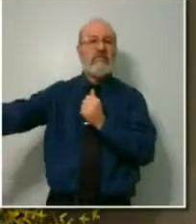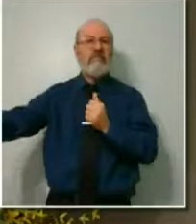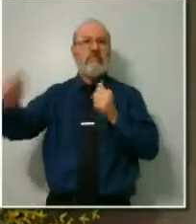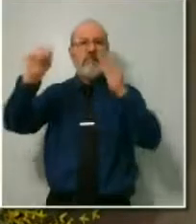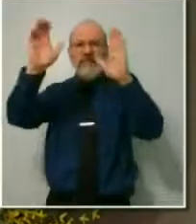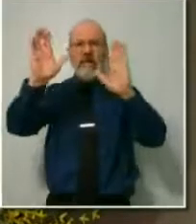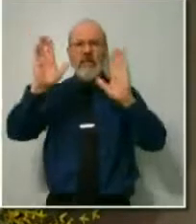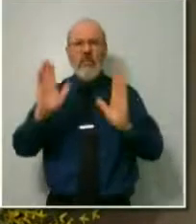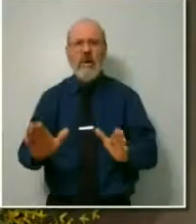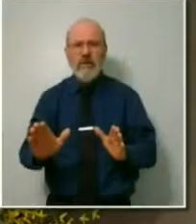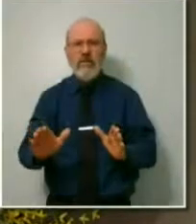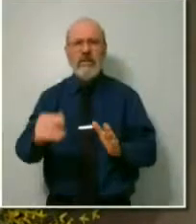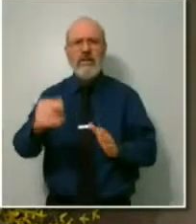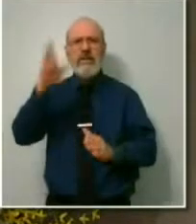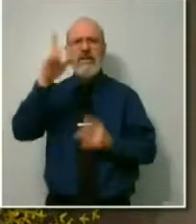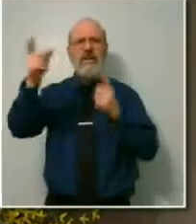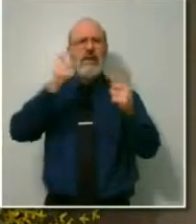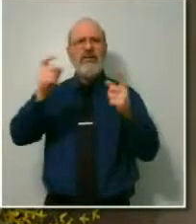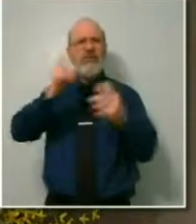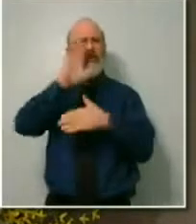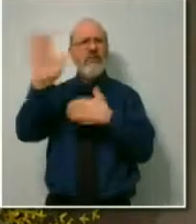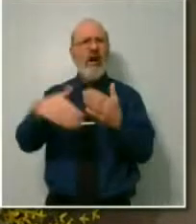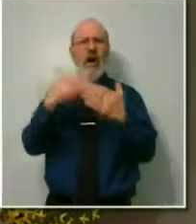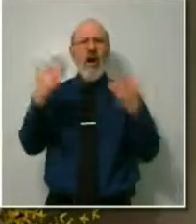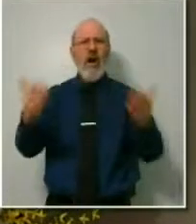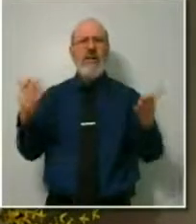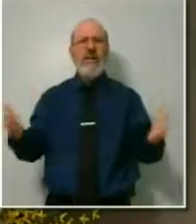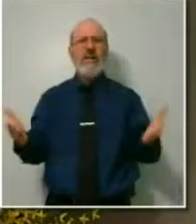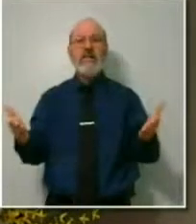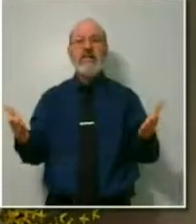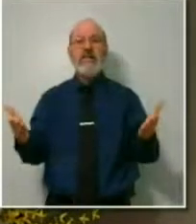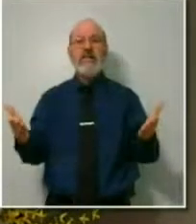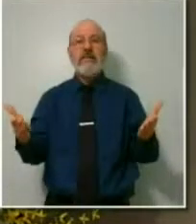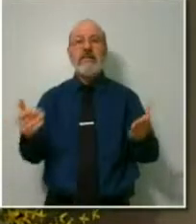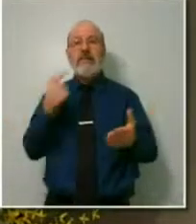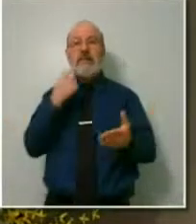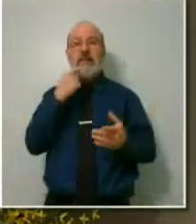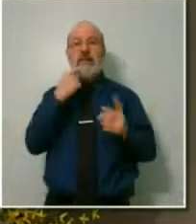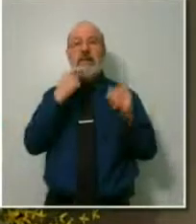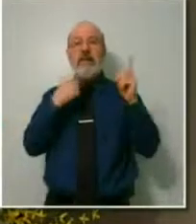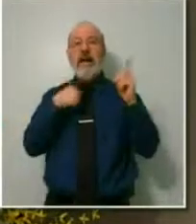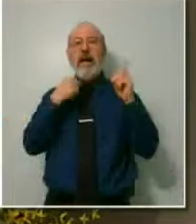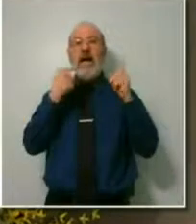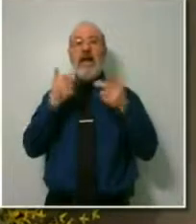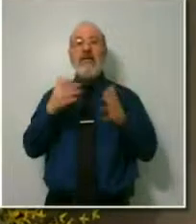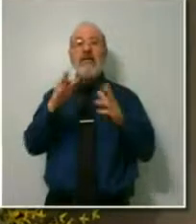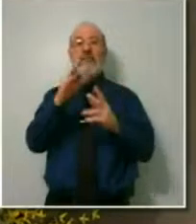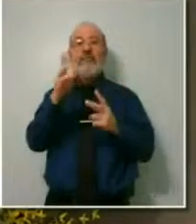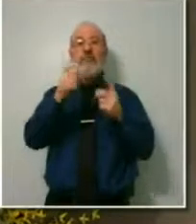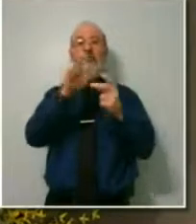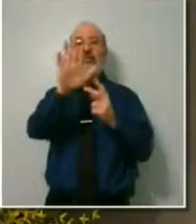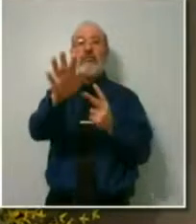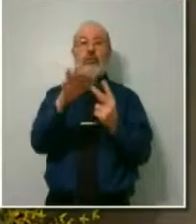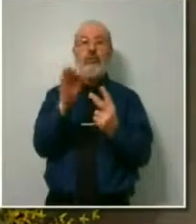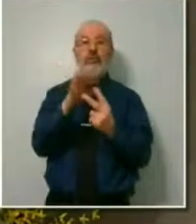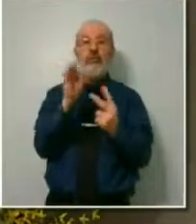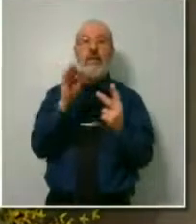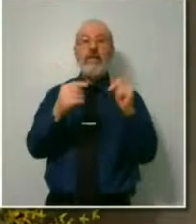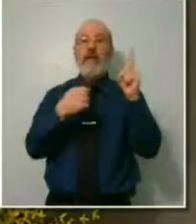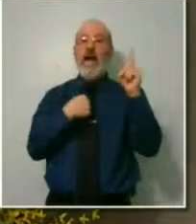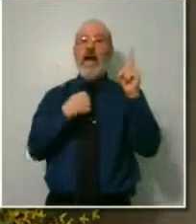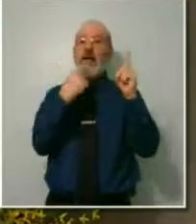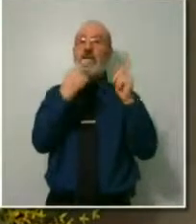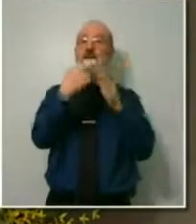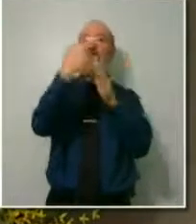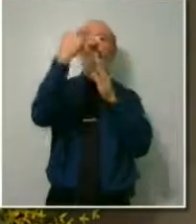The God who controls all things says, I'm going to let you control your choice, and I'm going to tell you the consequence